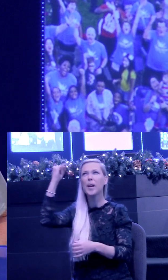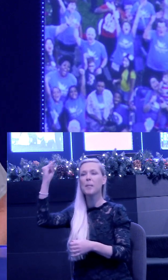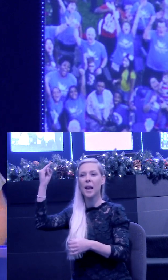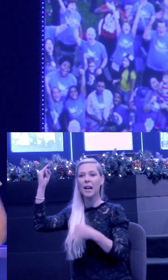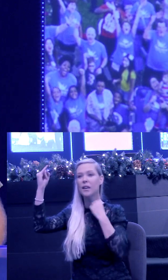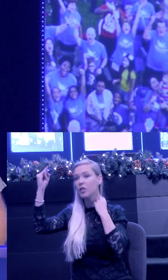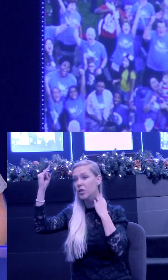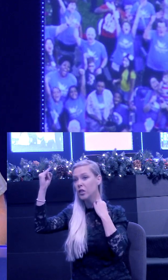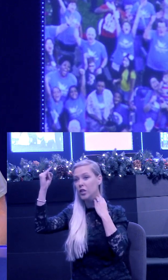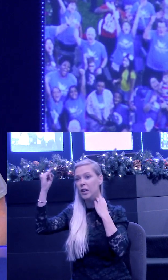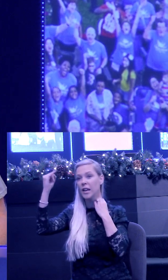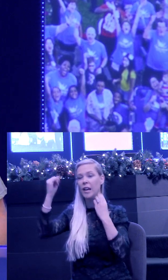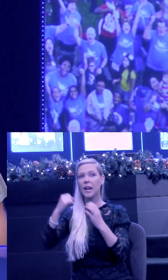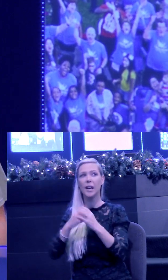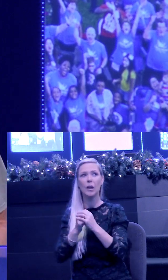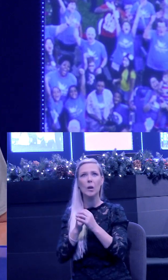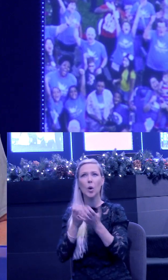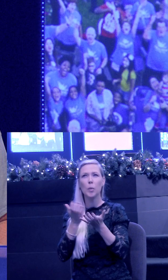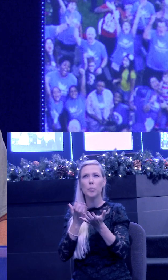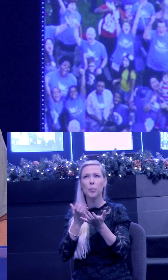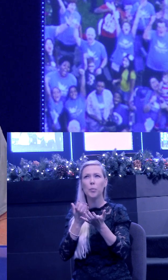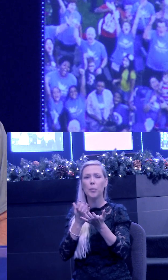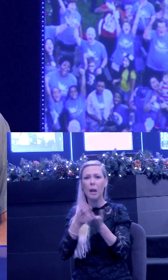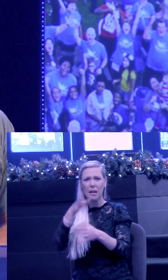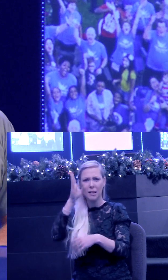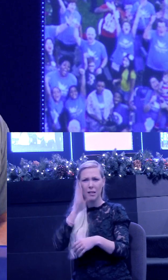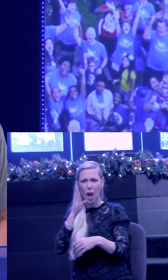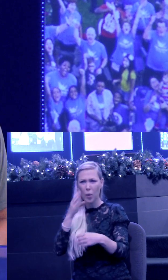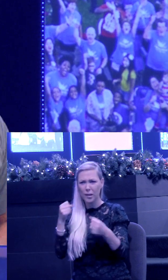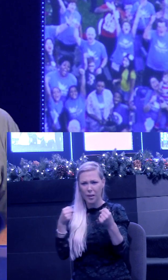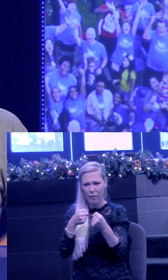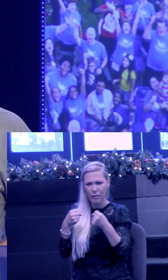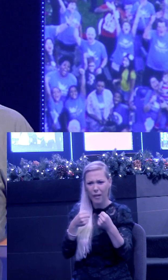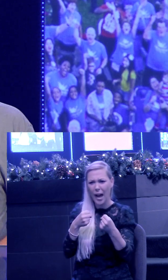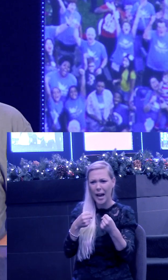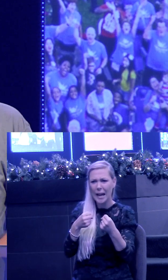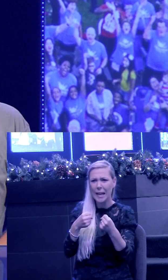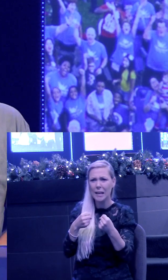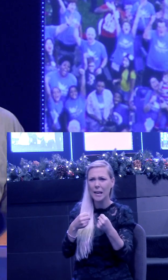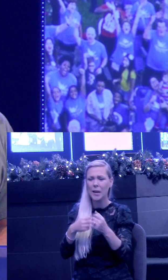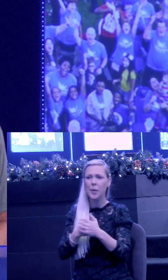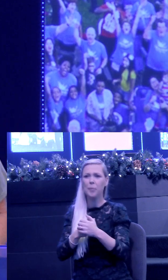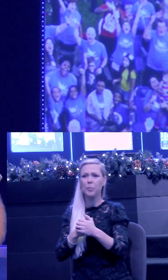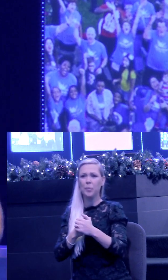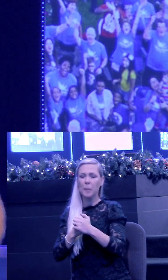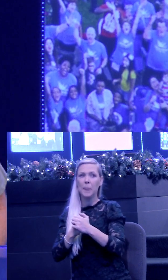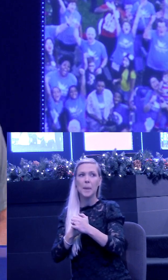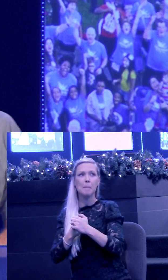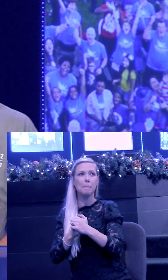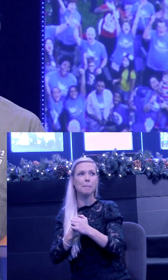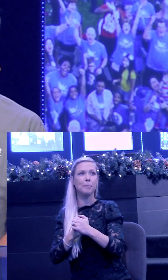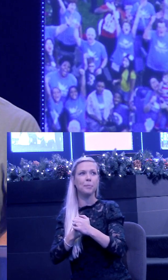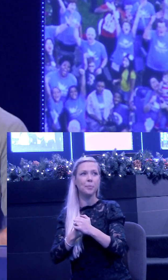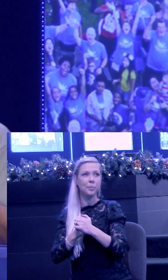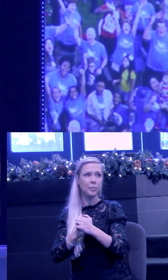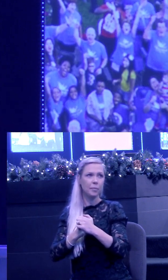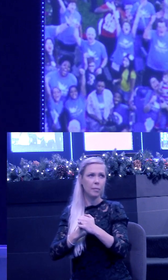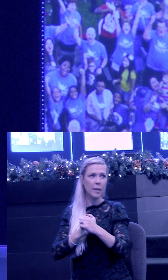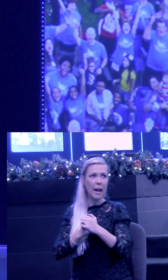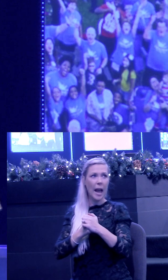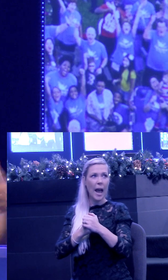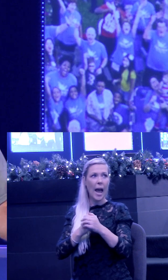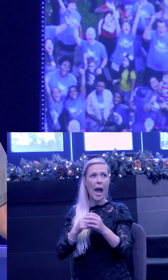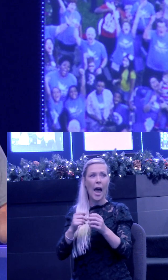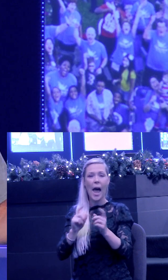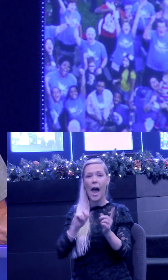were shut down, we said, does God want us to try to fight this and try to shove this, you know, go through the courts and try to shove this down the throat of the people that don't